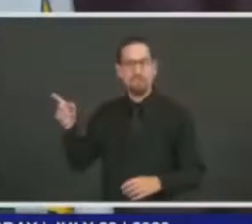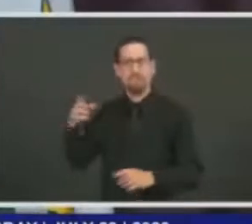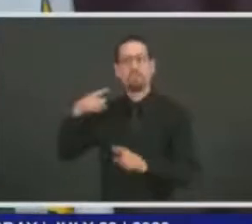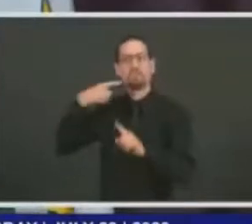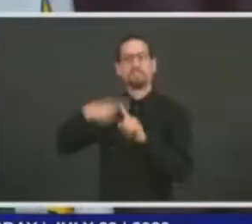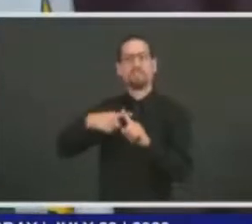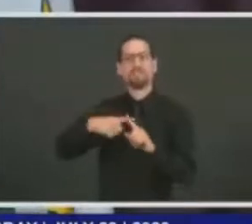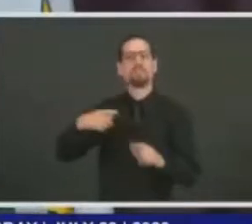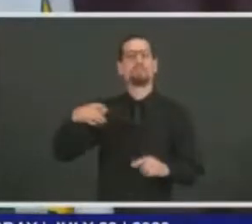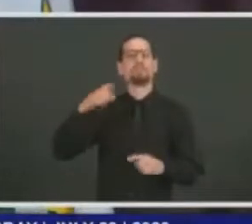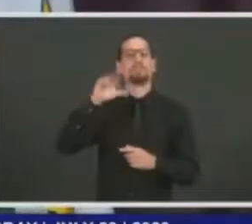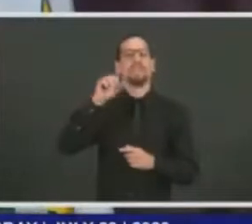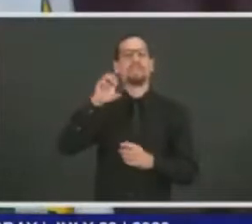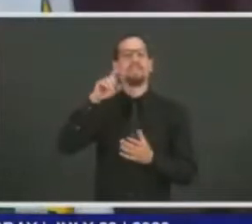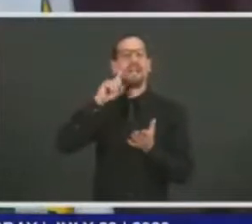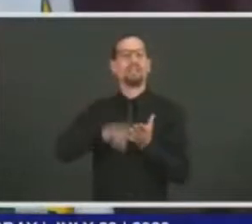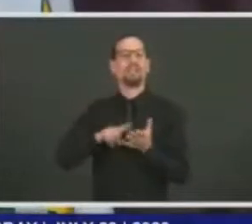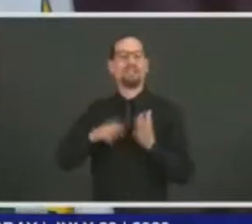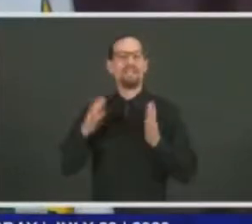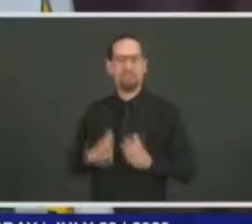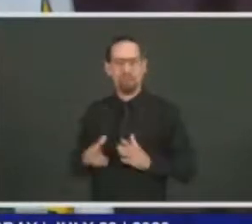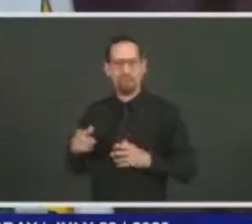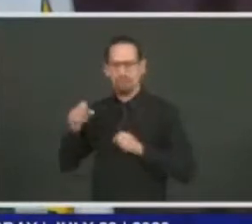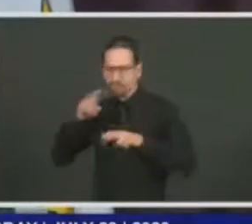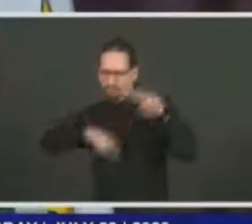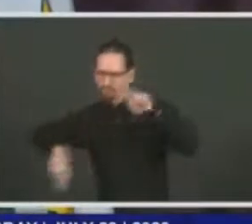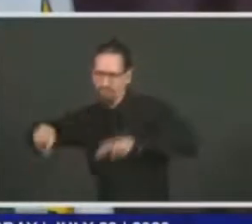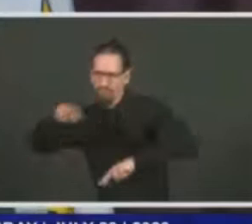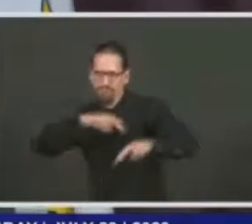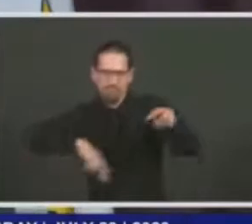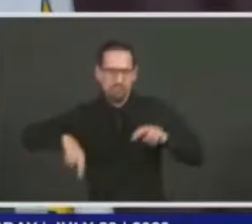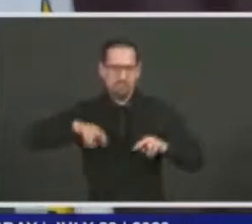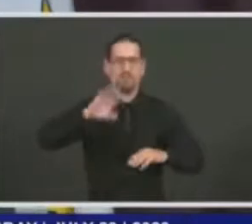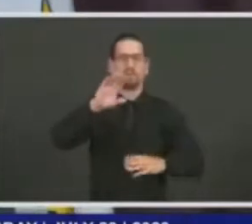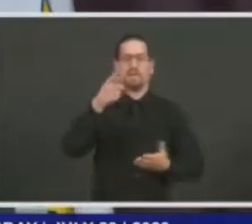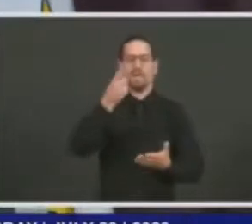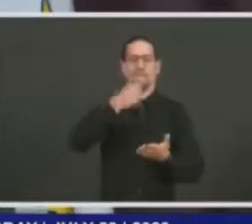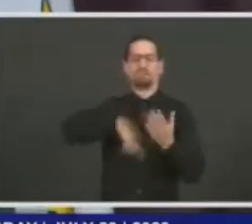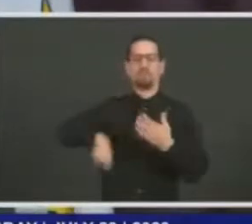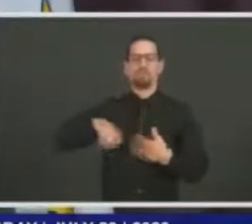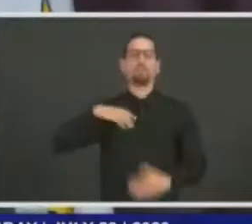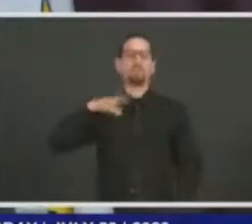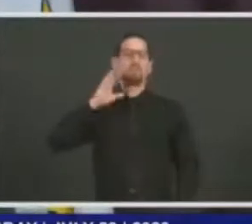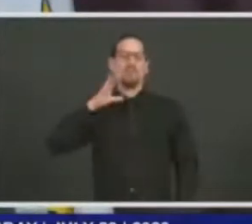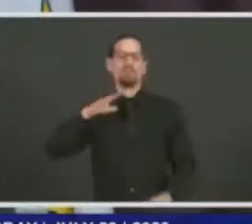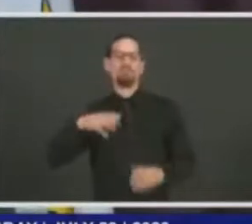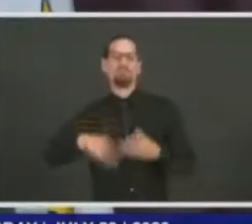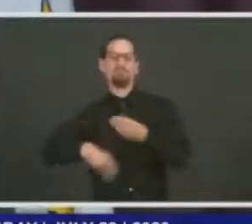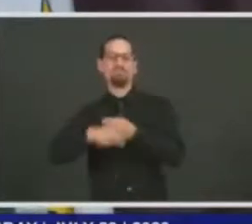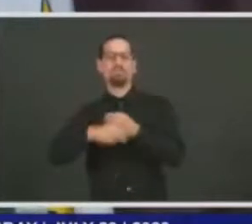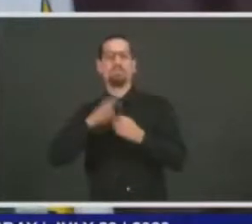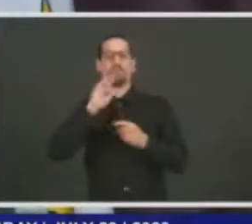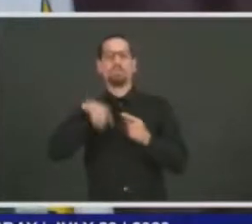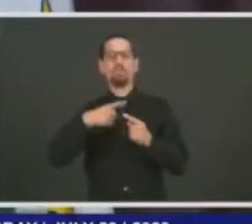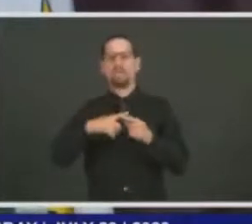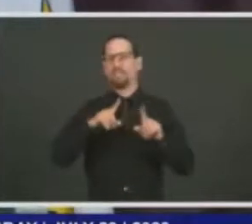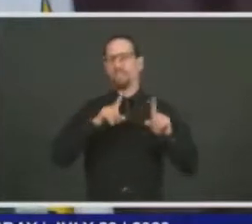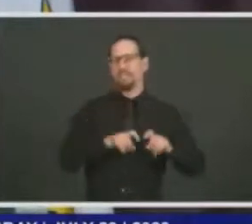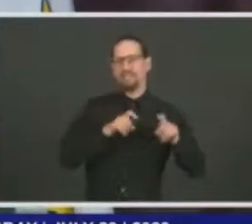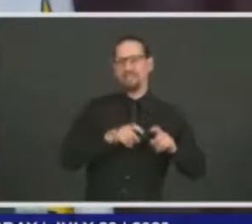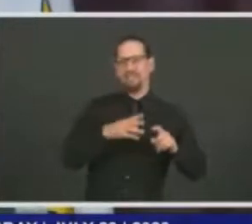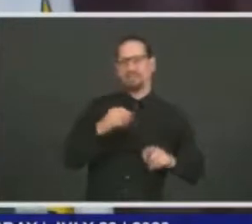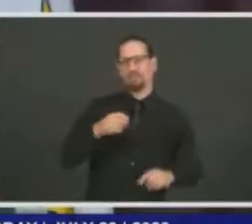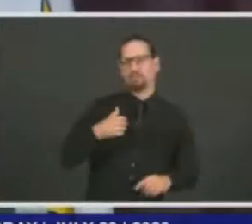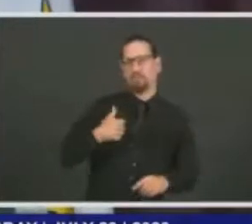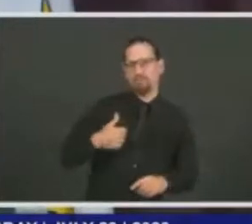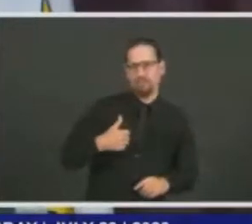The following week, I'll have more details around testing and transportation. And then the week of August 16th, we'll have our